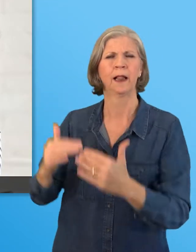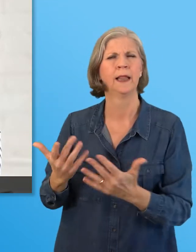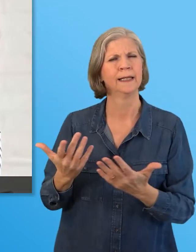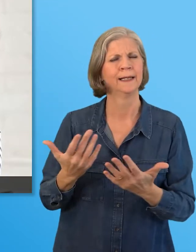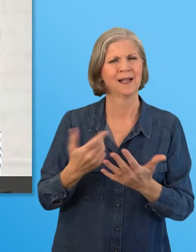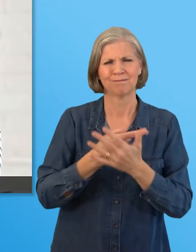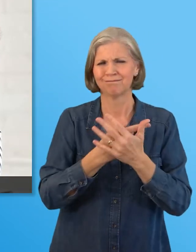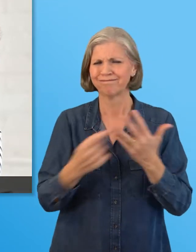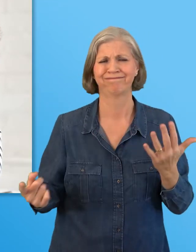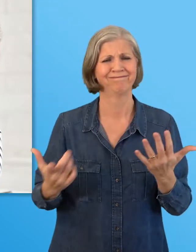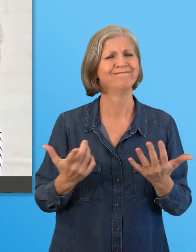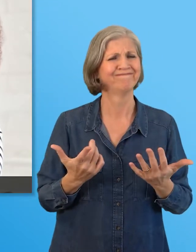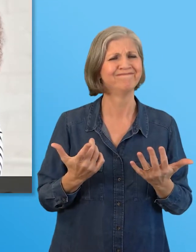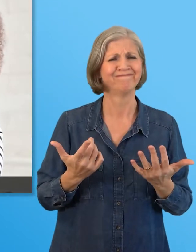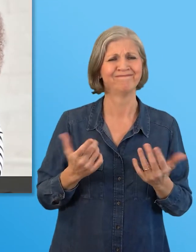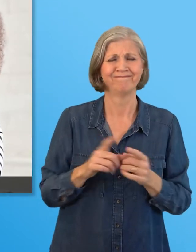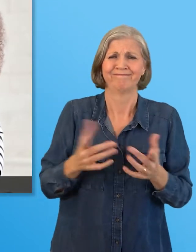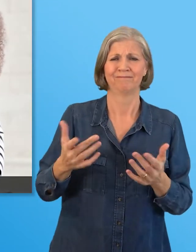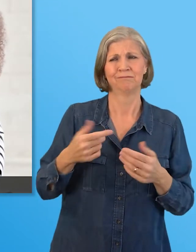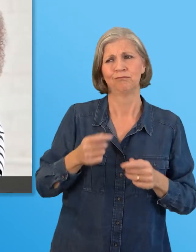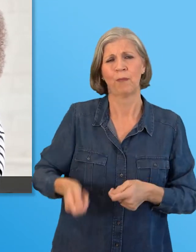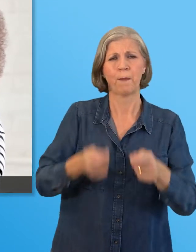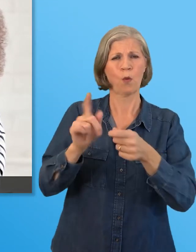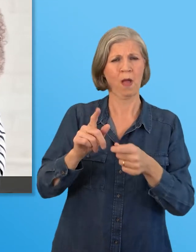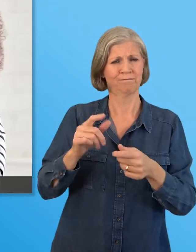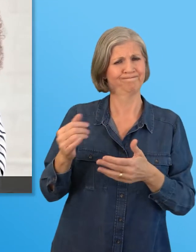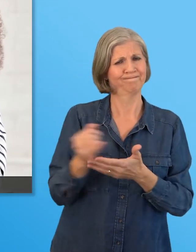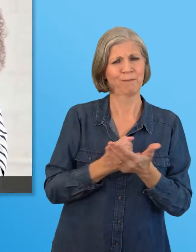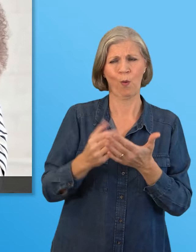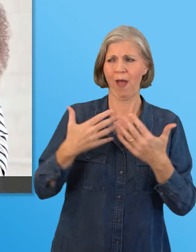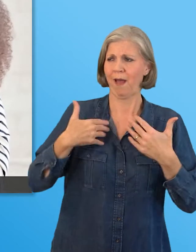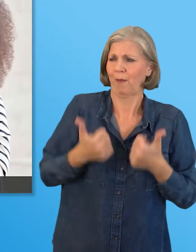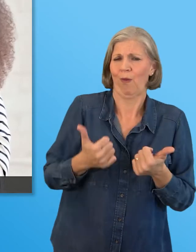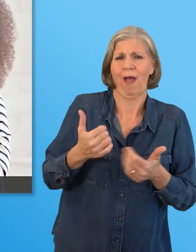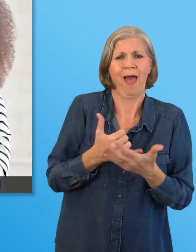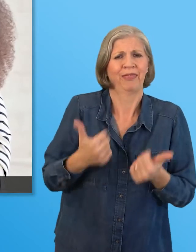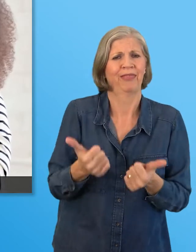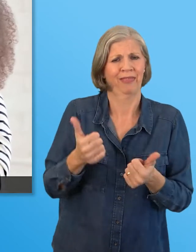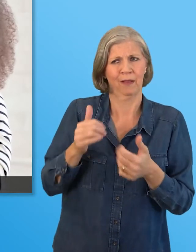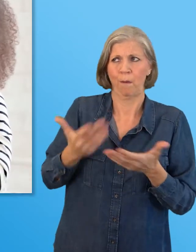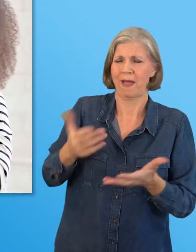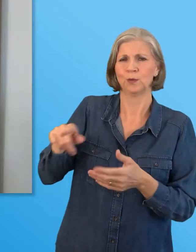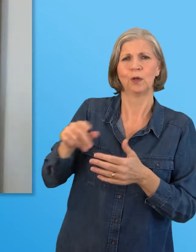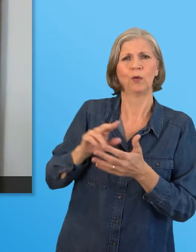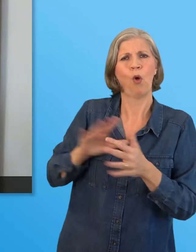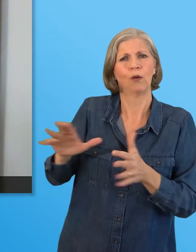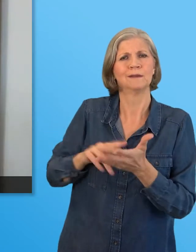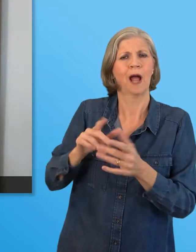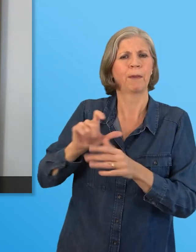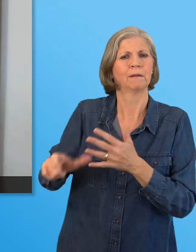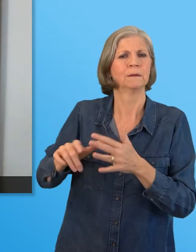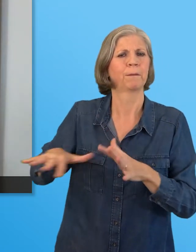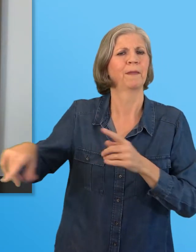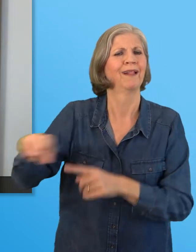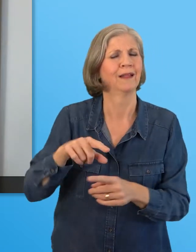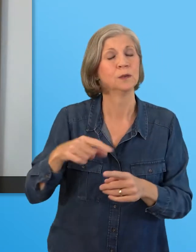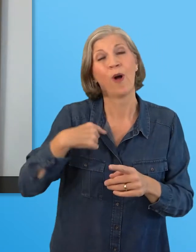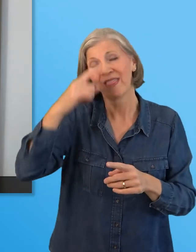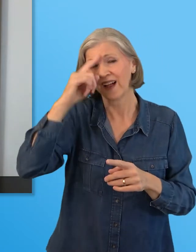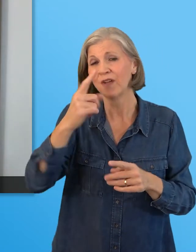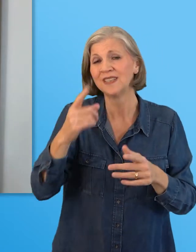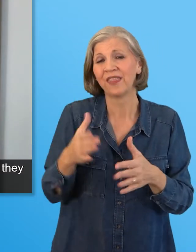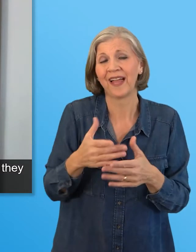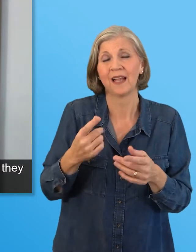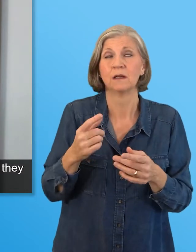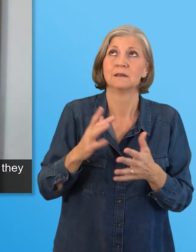job, and more likely to report poor health than non-disabled people. Well, I think the first thing that really needs to